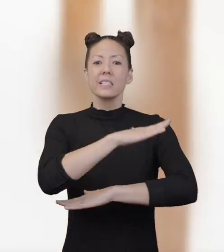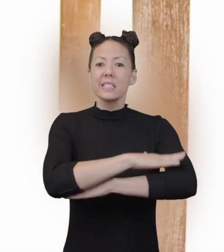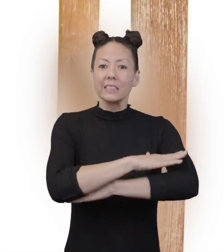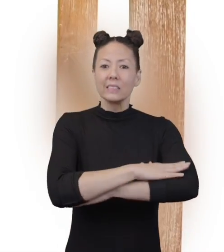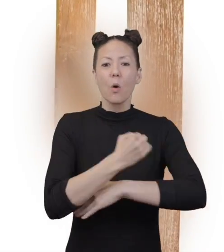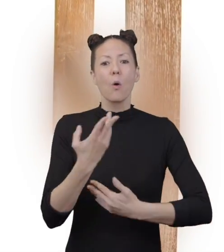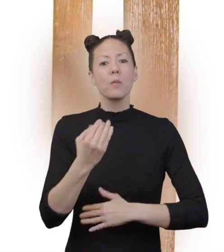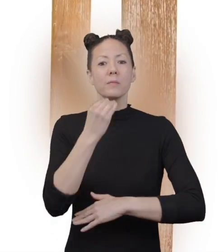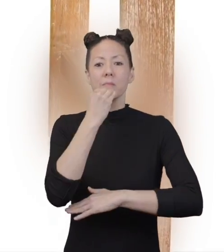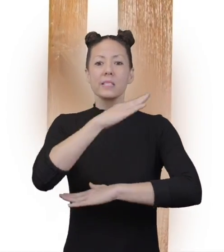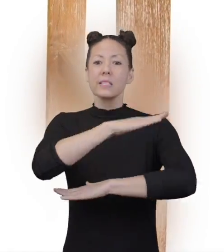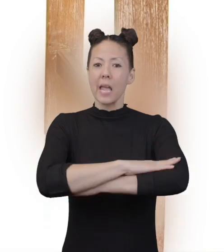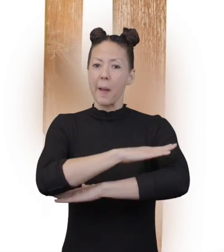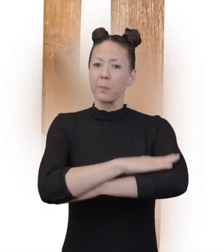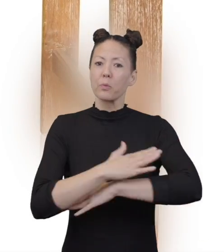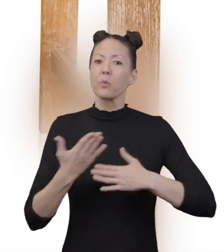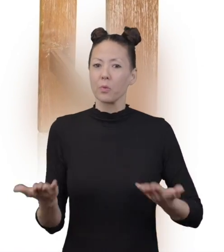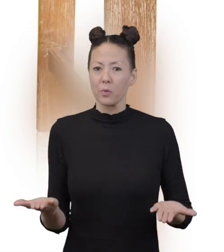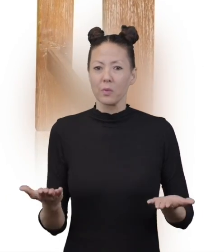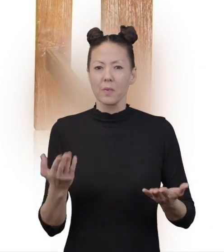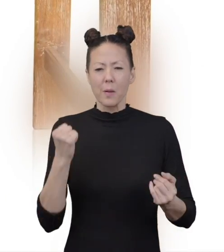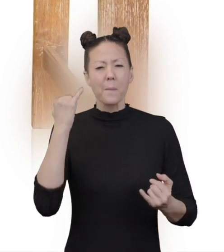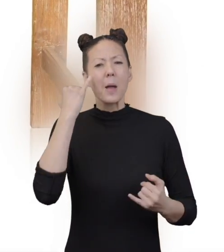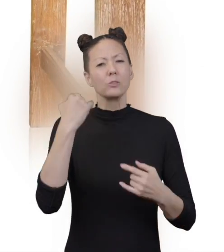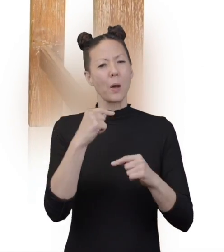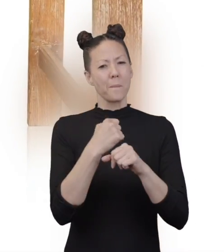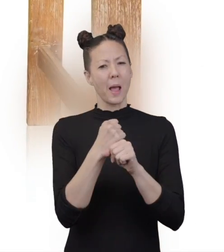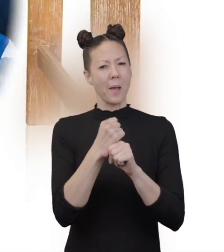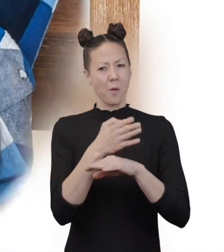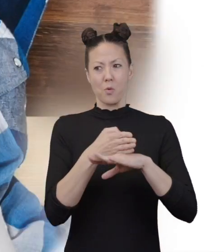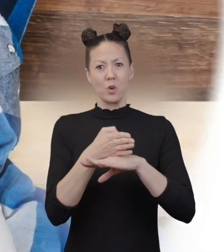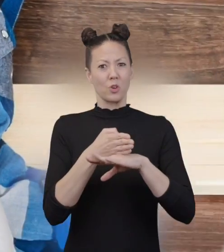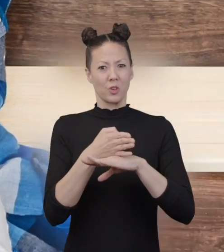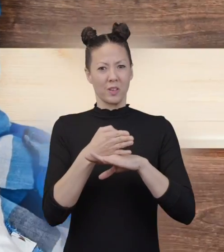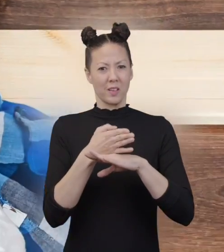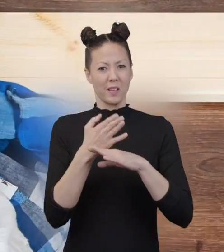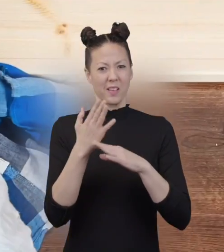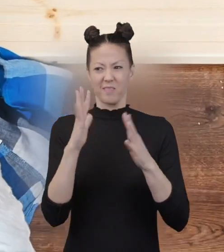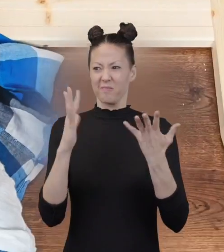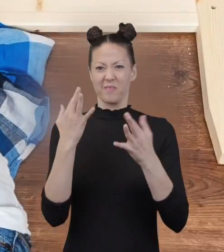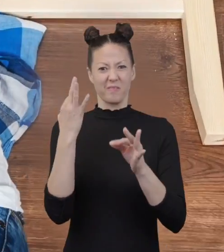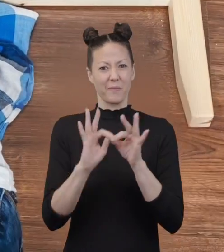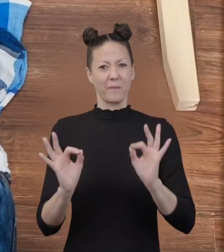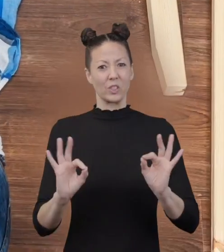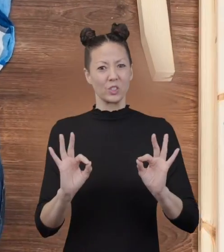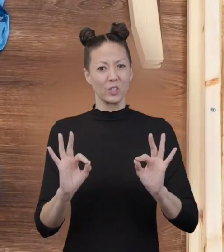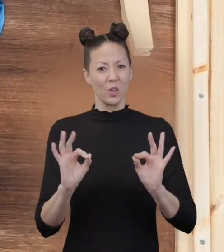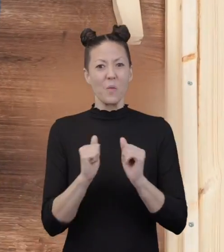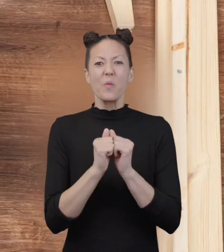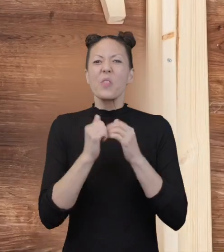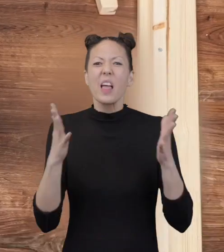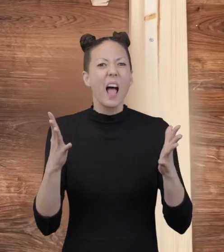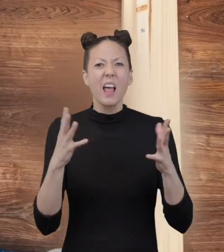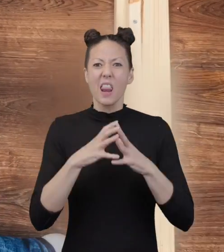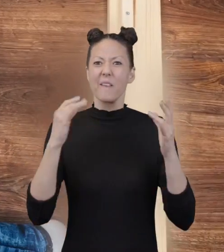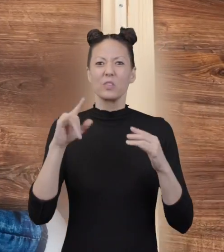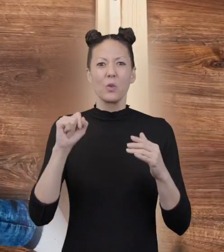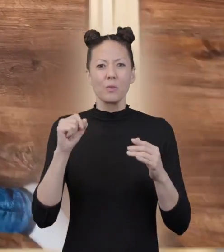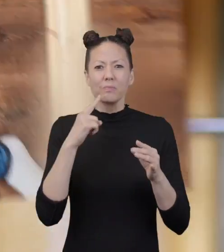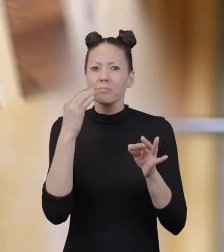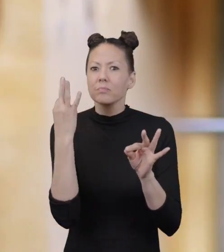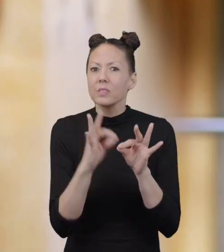desks, or tables. Can you imagine trying to build a piece of furniture like that without at least a few simple